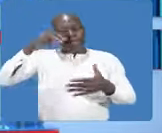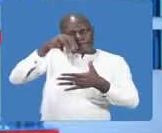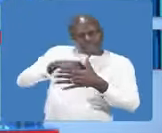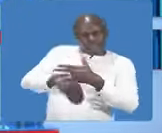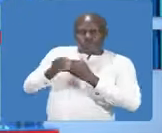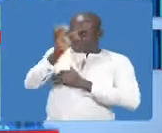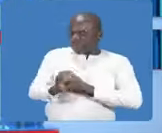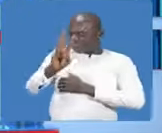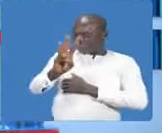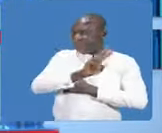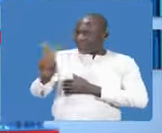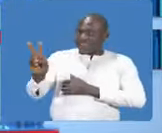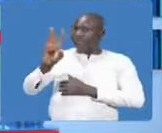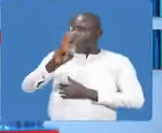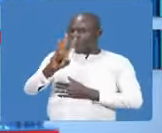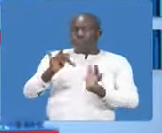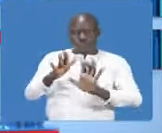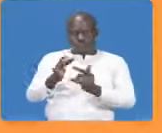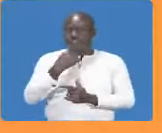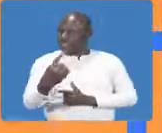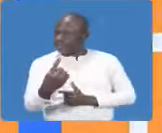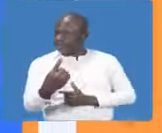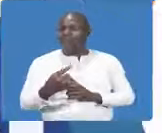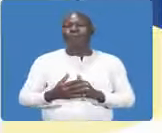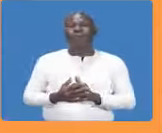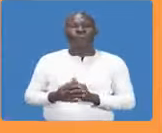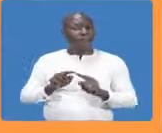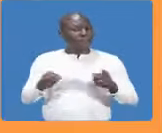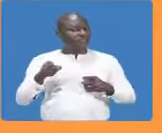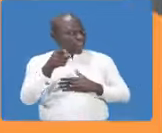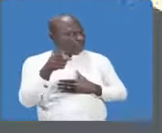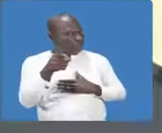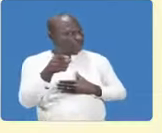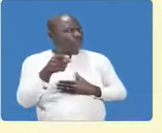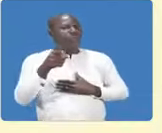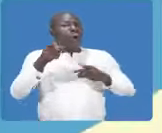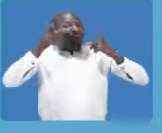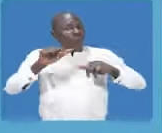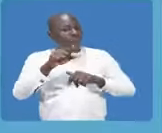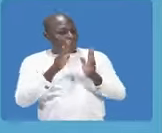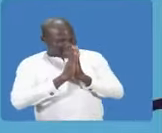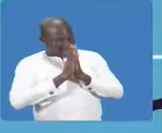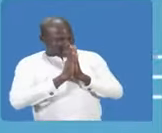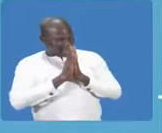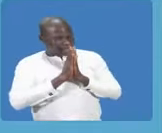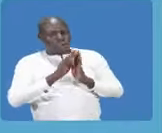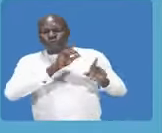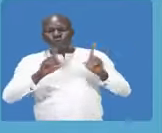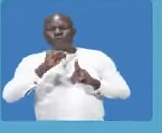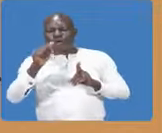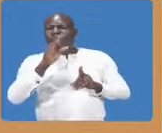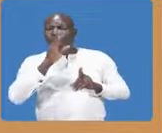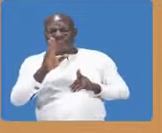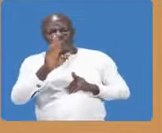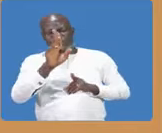6 verse 6 Yes, sir. But you, when you pray, do